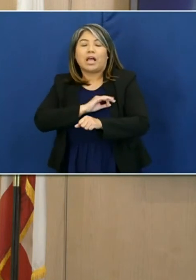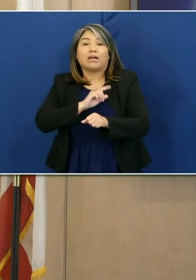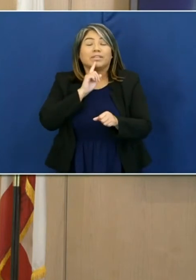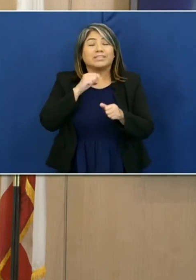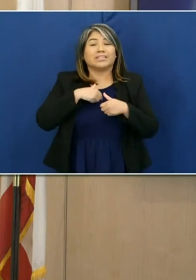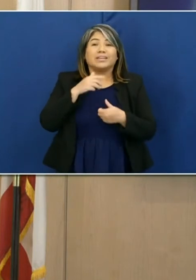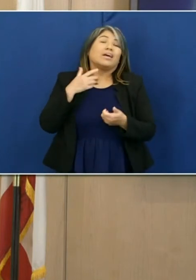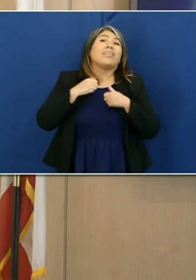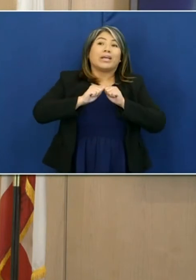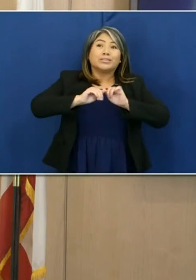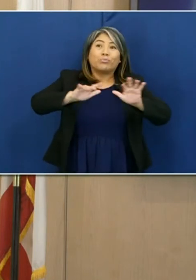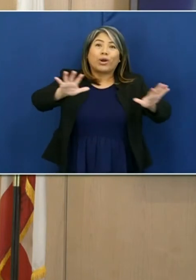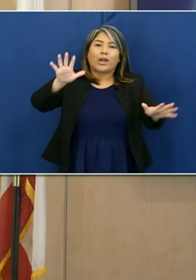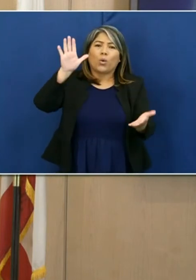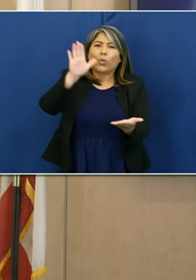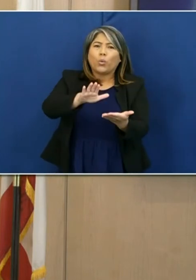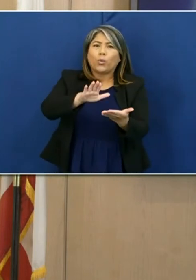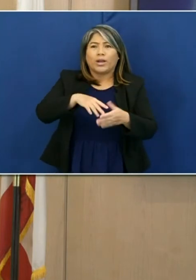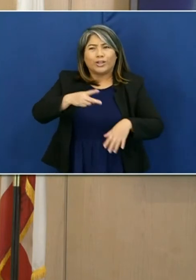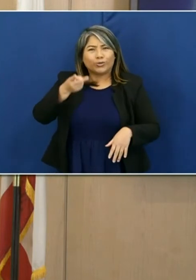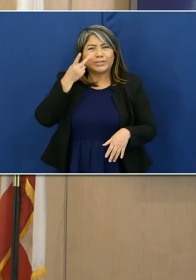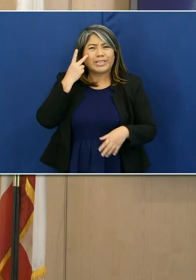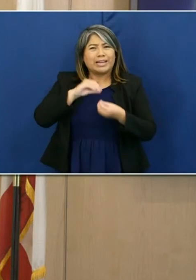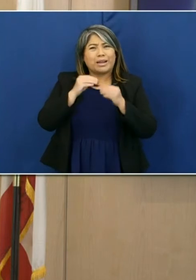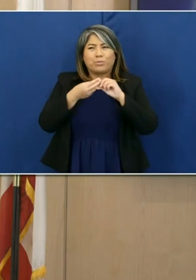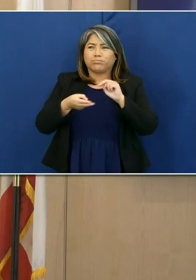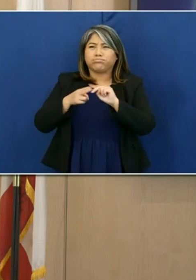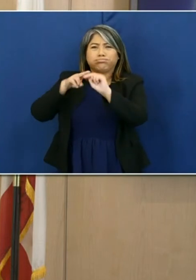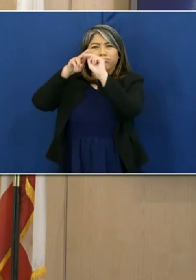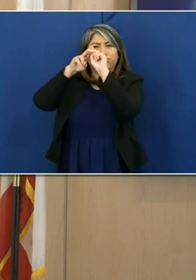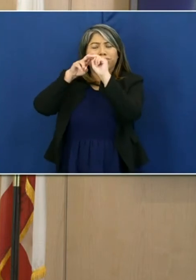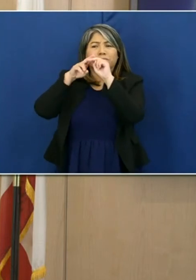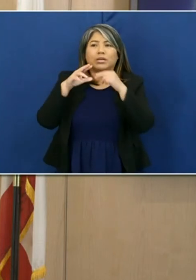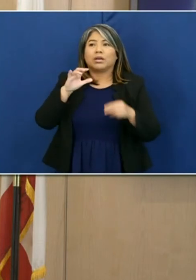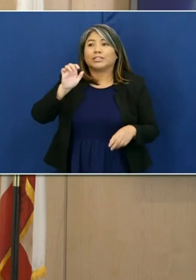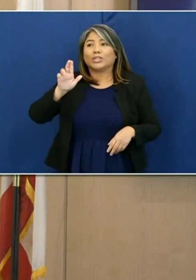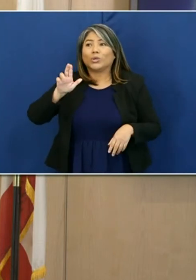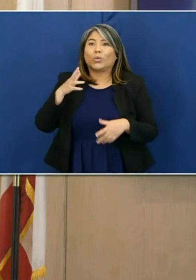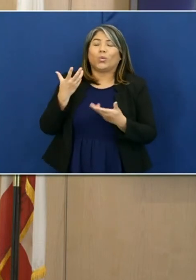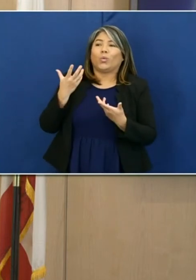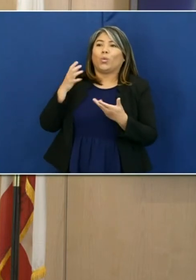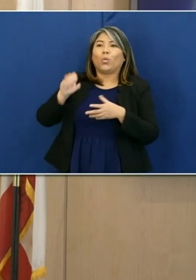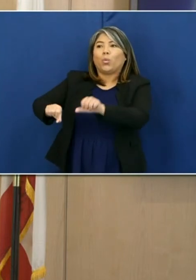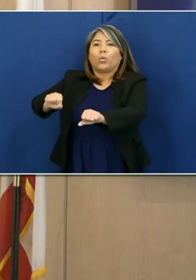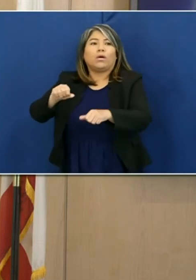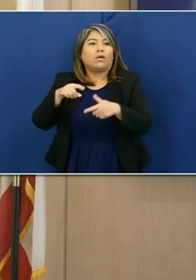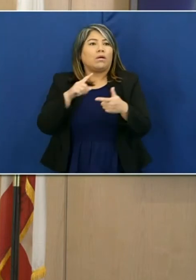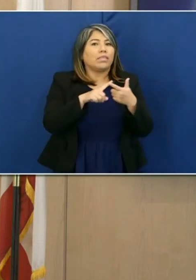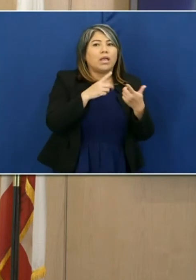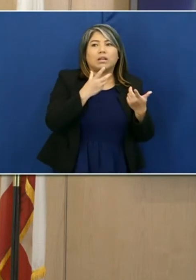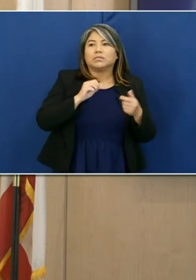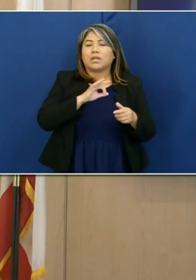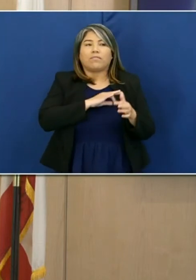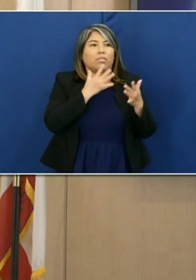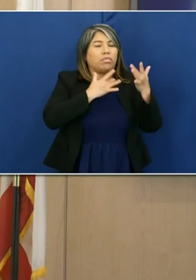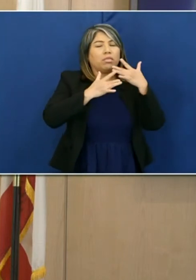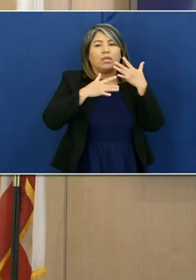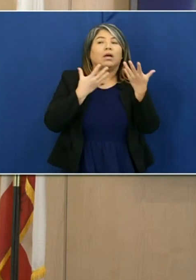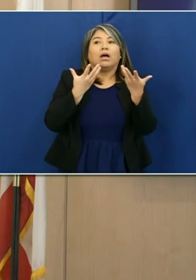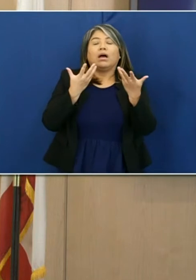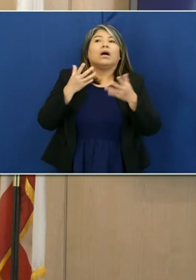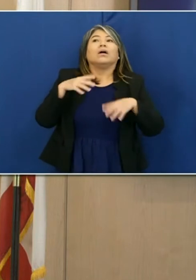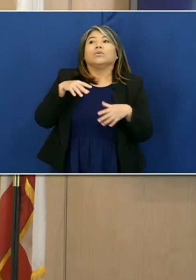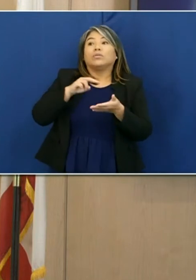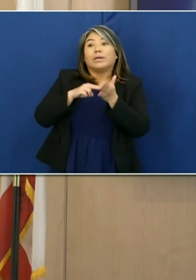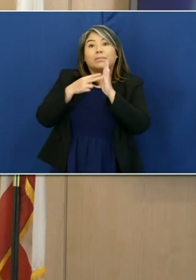look at that rising number of COVID cases that are taking our ICU capacity, our hospital capacity, it's shrinking the number of non-COVID patients, which